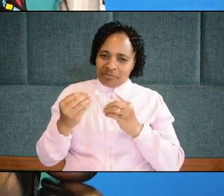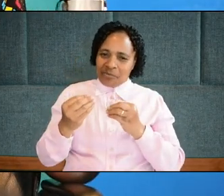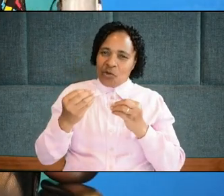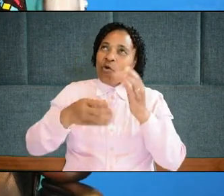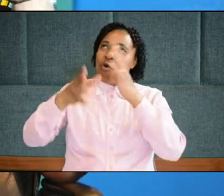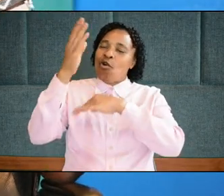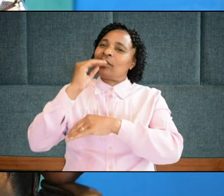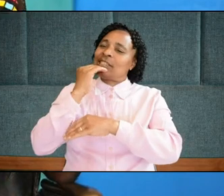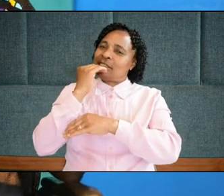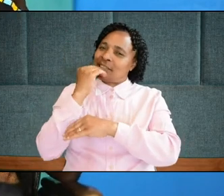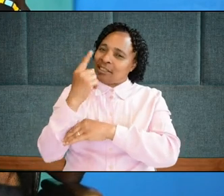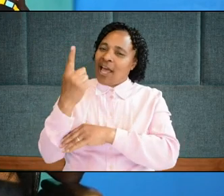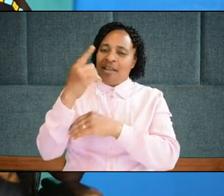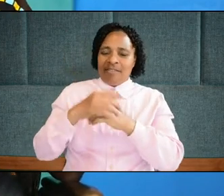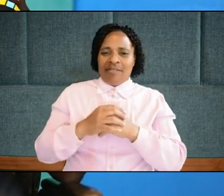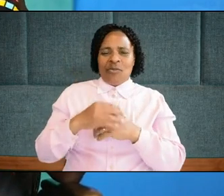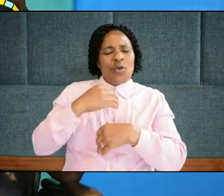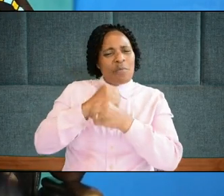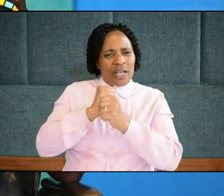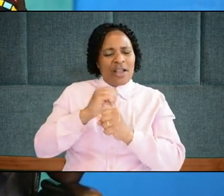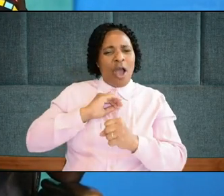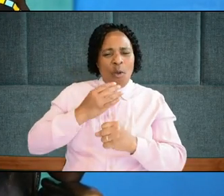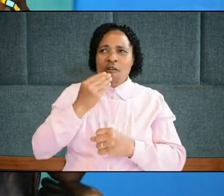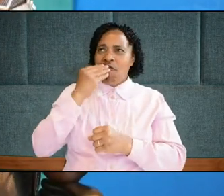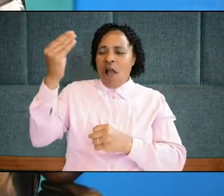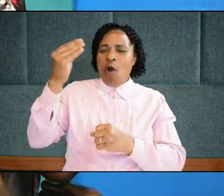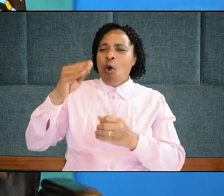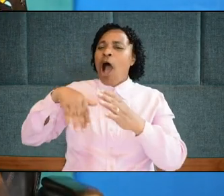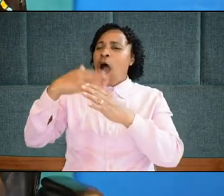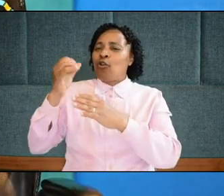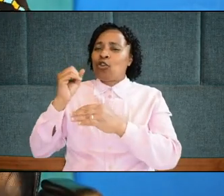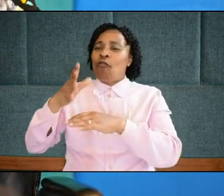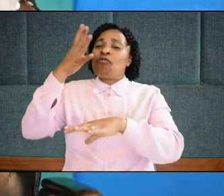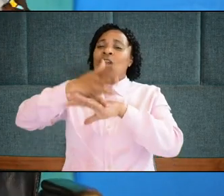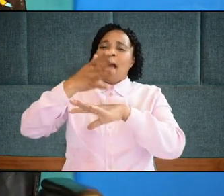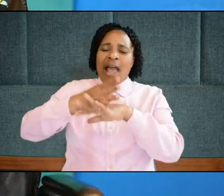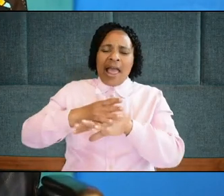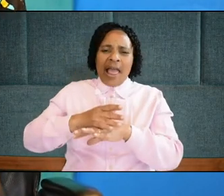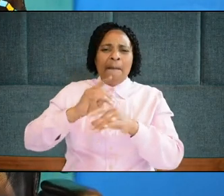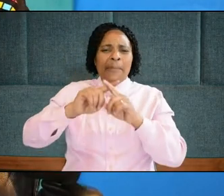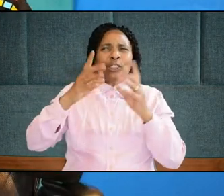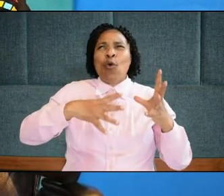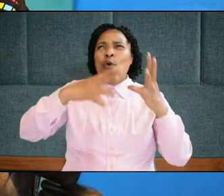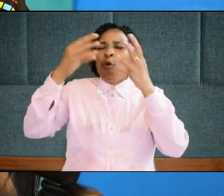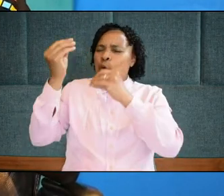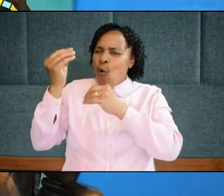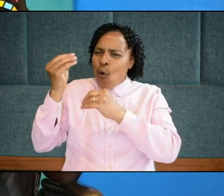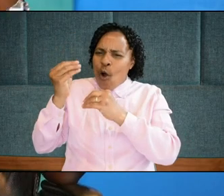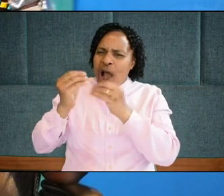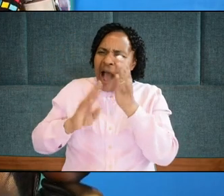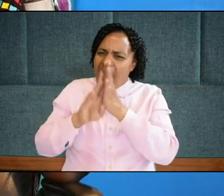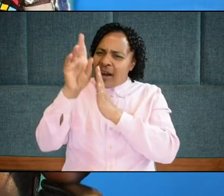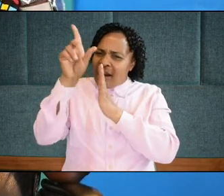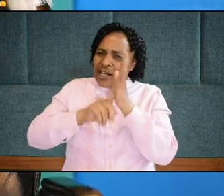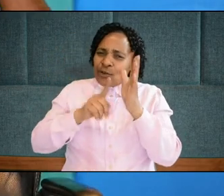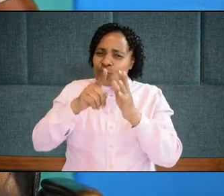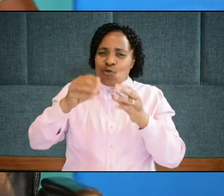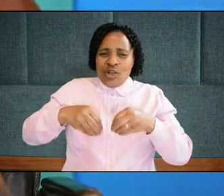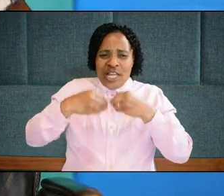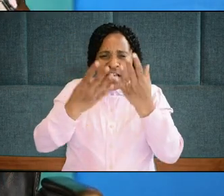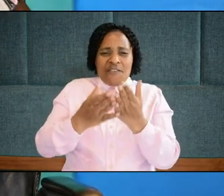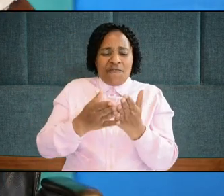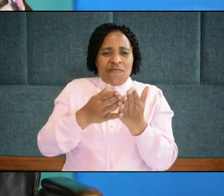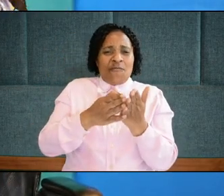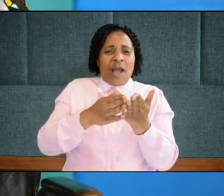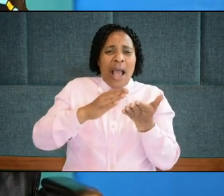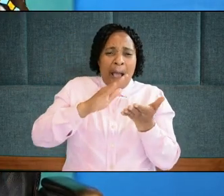like, we made a vow out of deception, but we will not go unless you give us permission. And God says, I